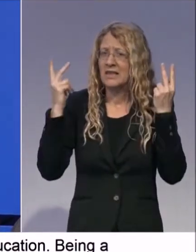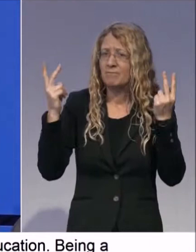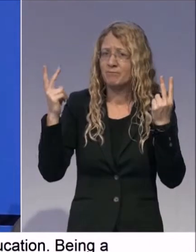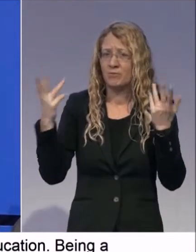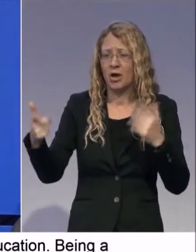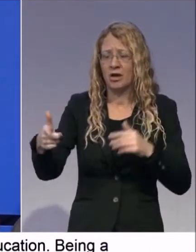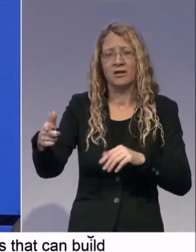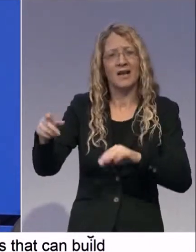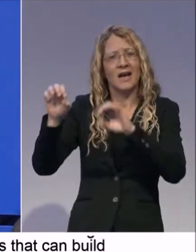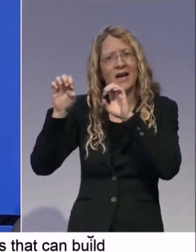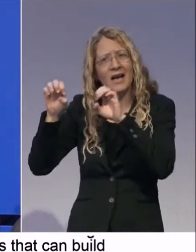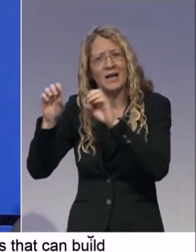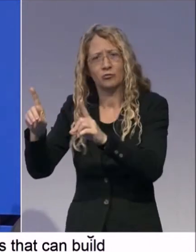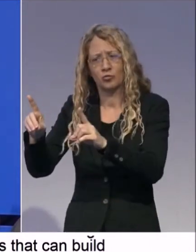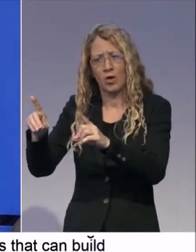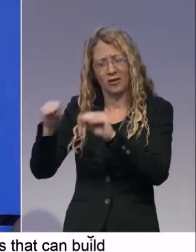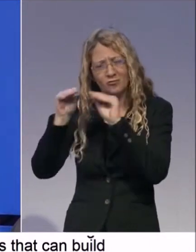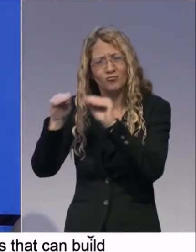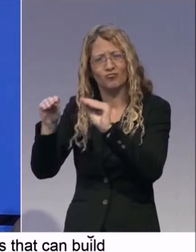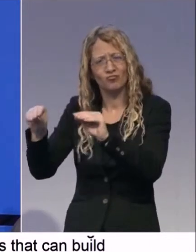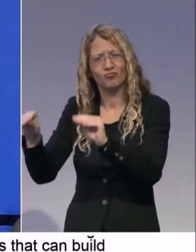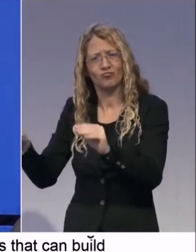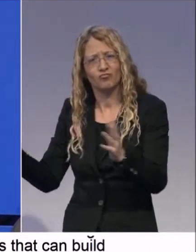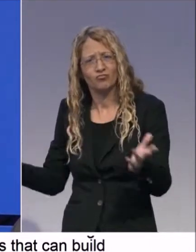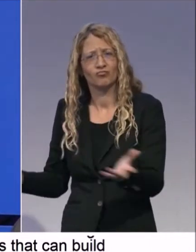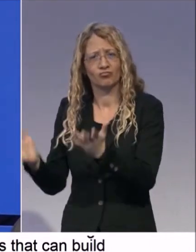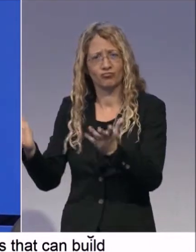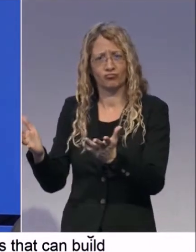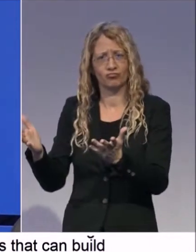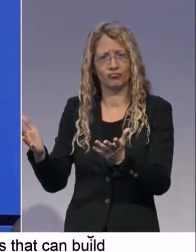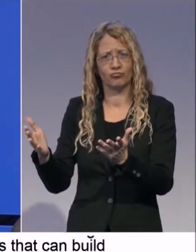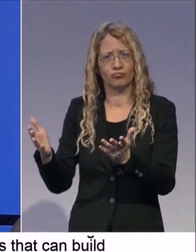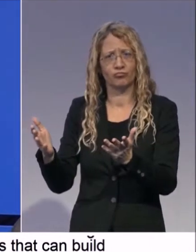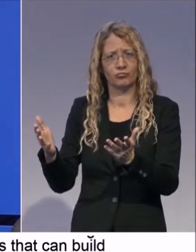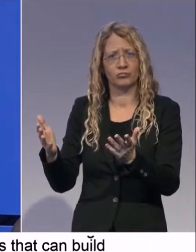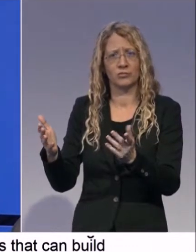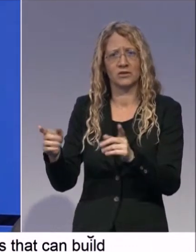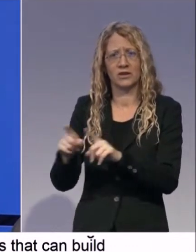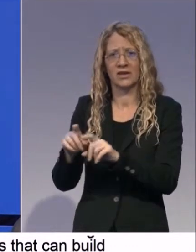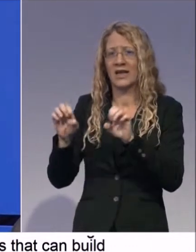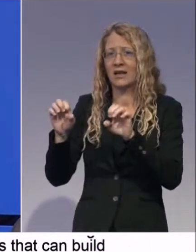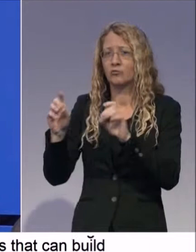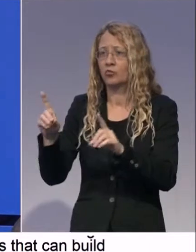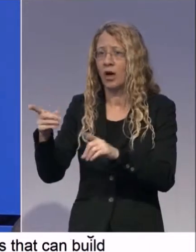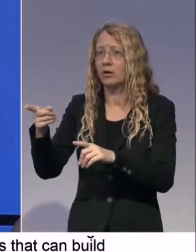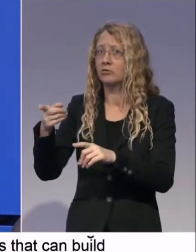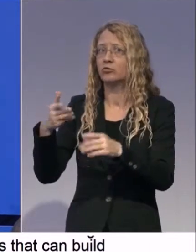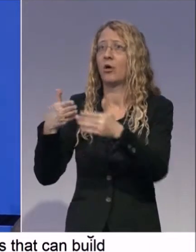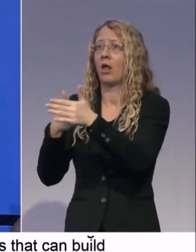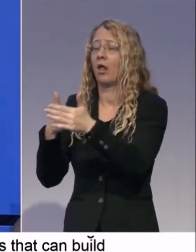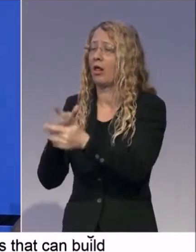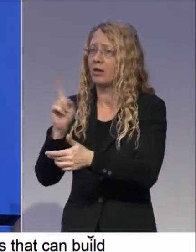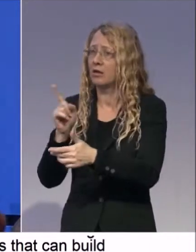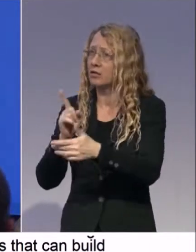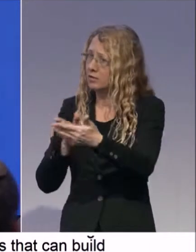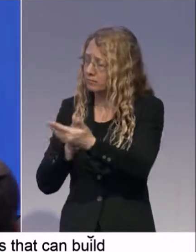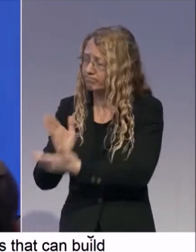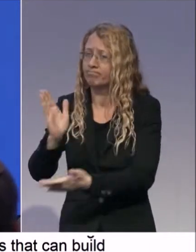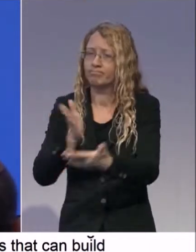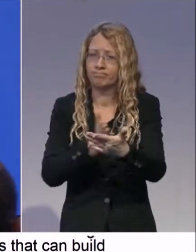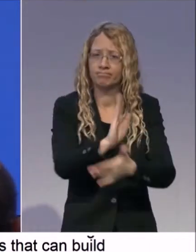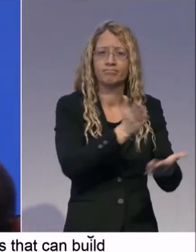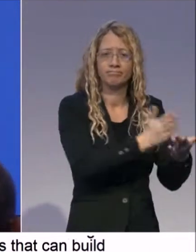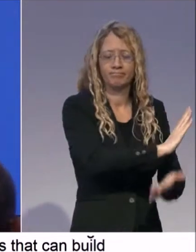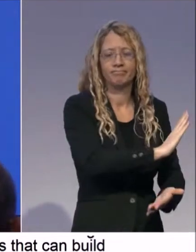prioritizes disability inclusion. This also happened to me some time ago in that I had to,